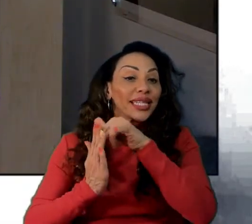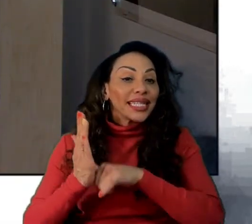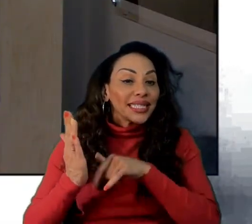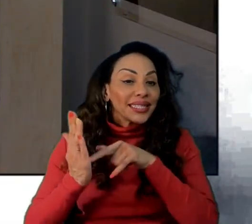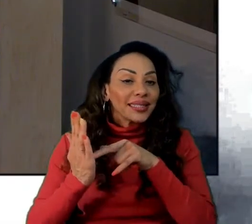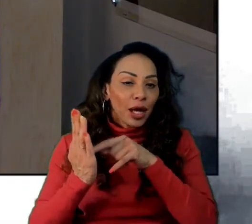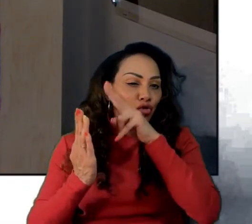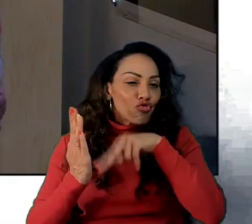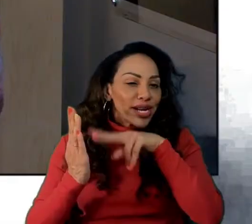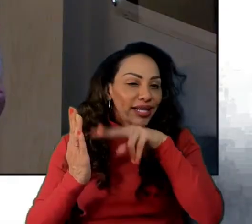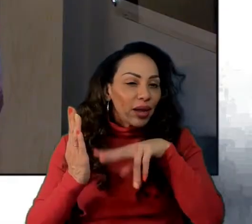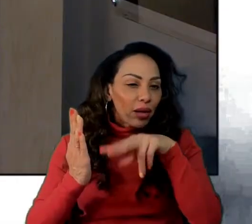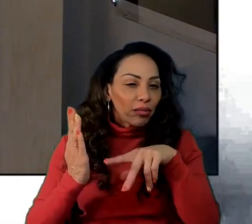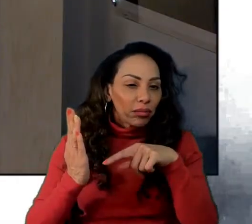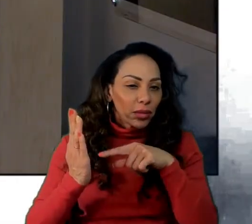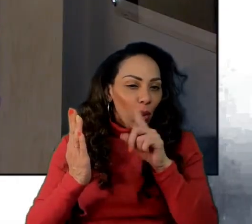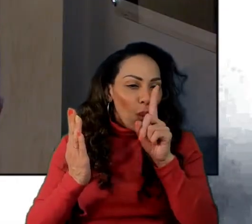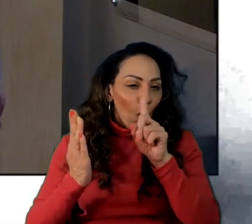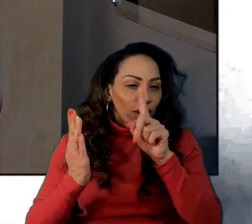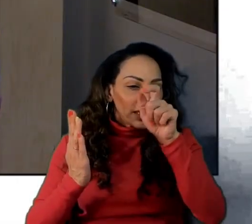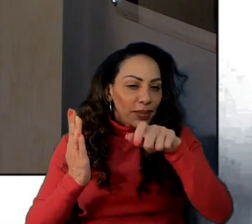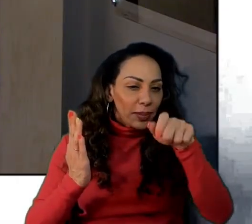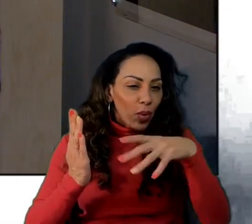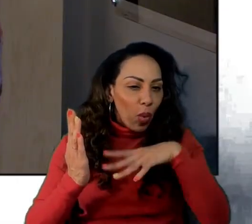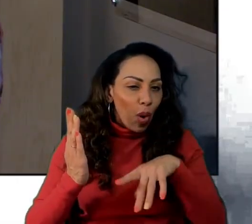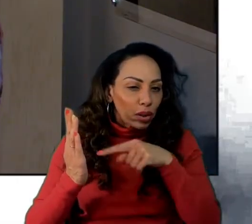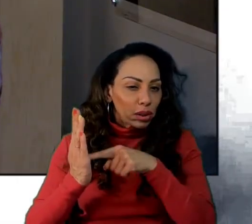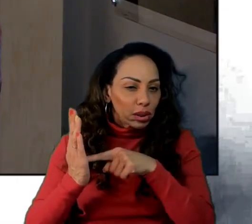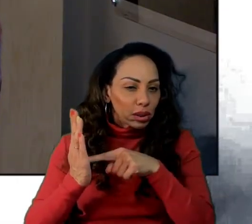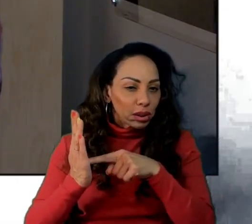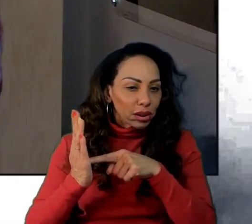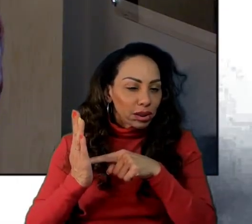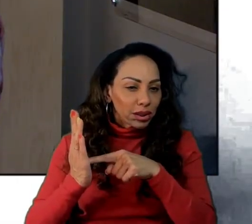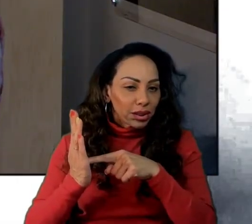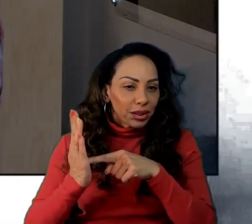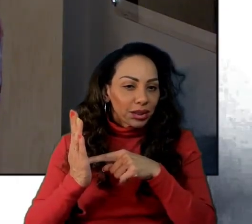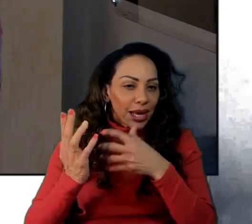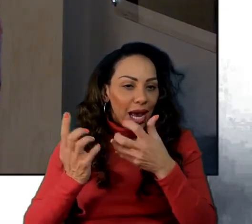and the relationship that they saw in the future they wanted to have with it.